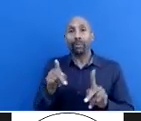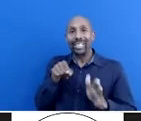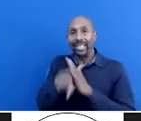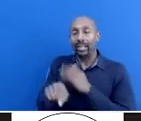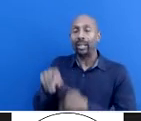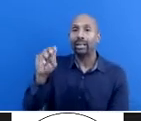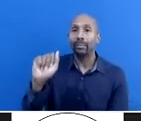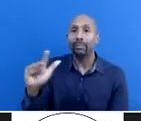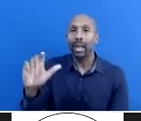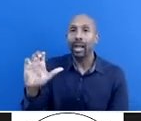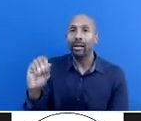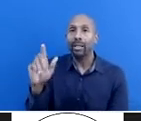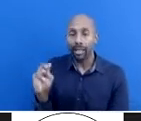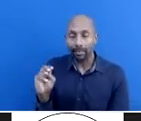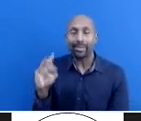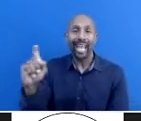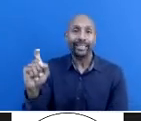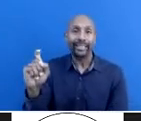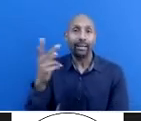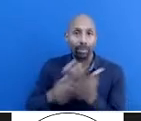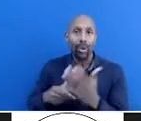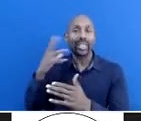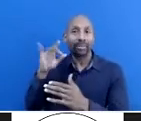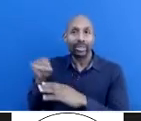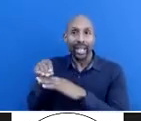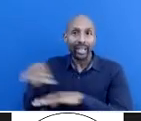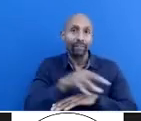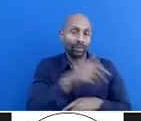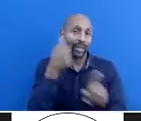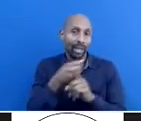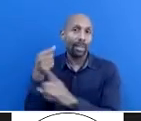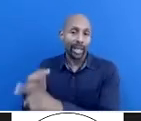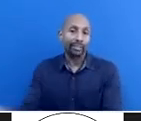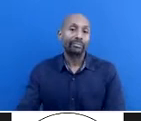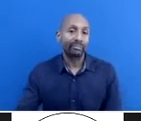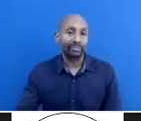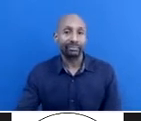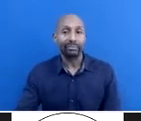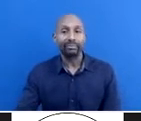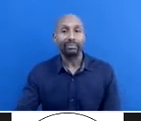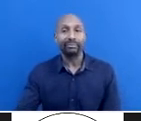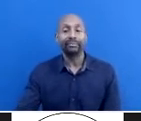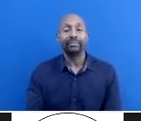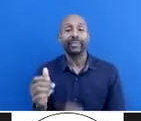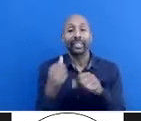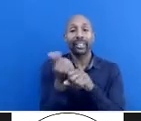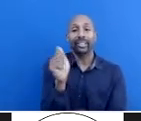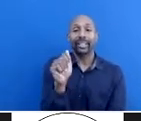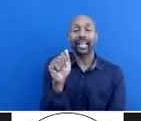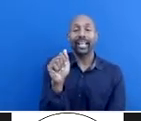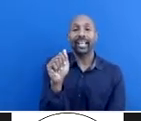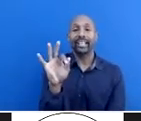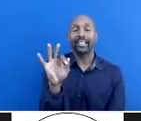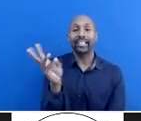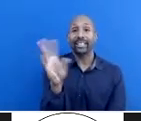1965, after the assassination of Malcolm, Baraka quite controversially literally left the